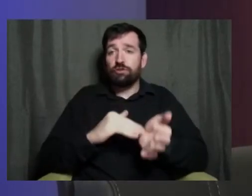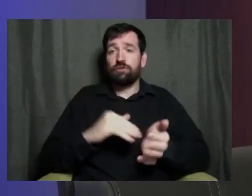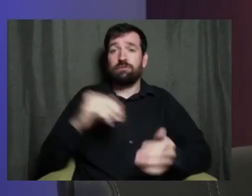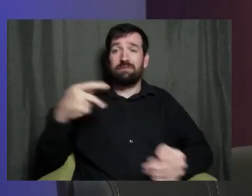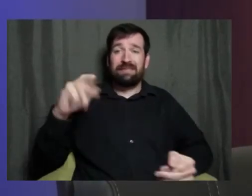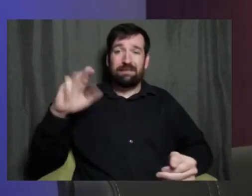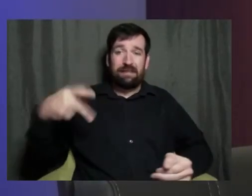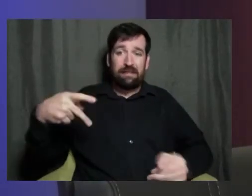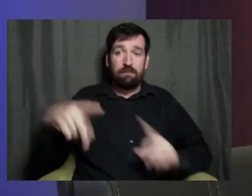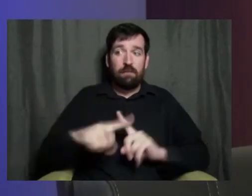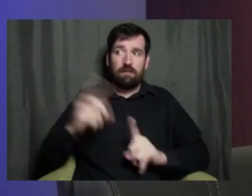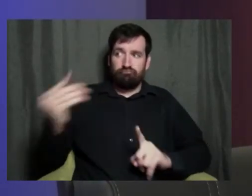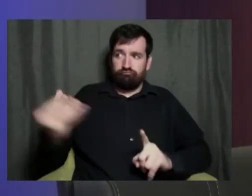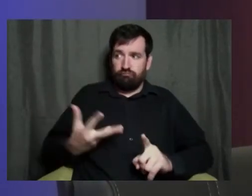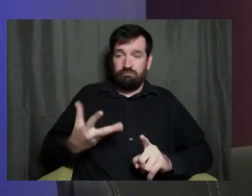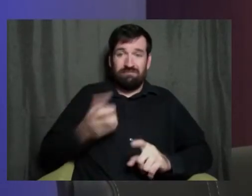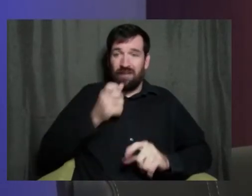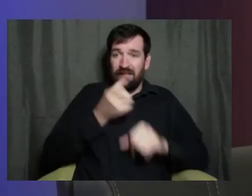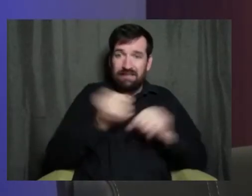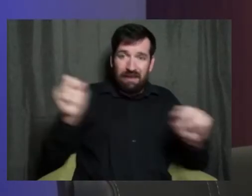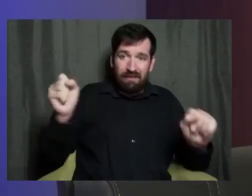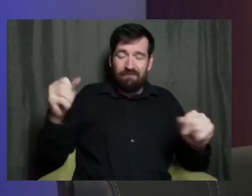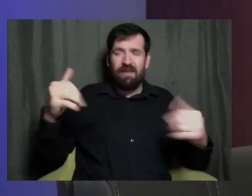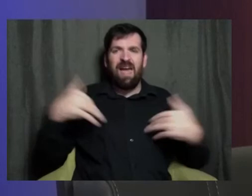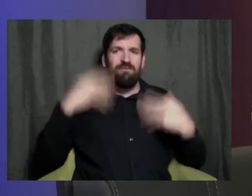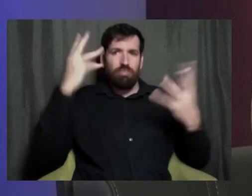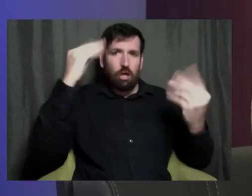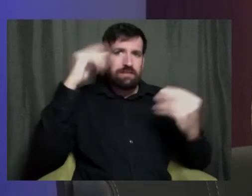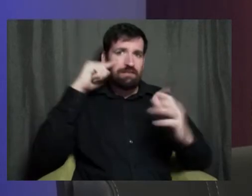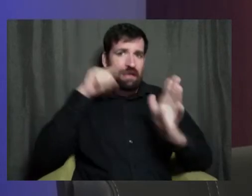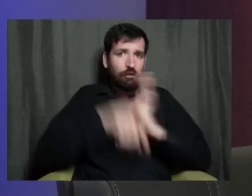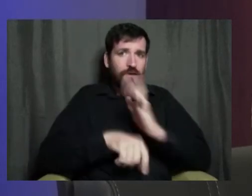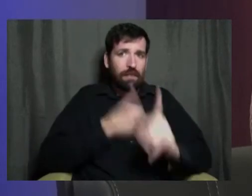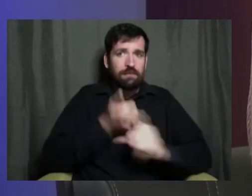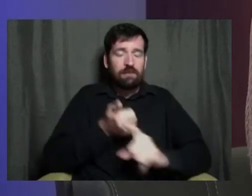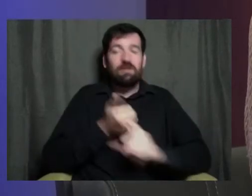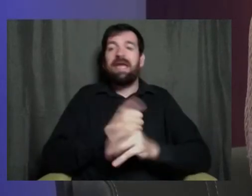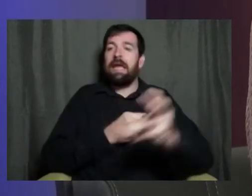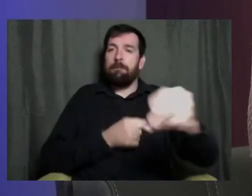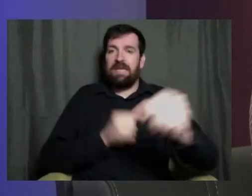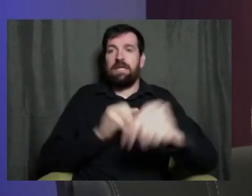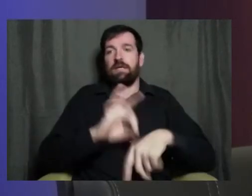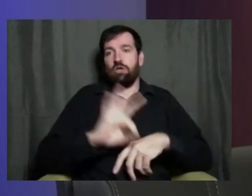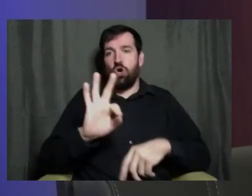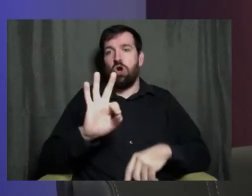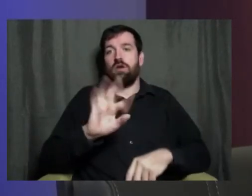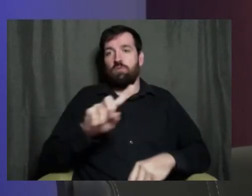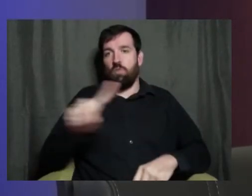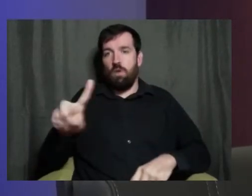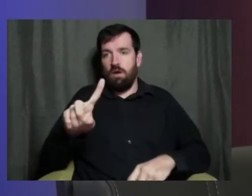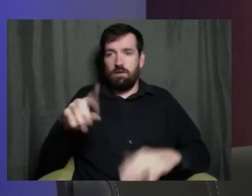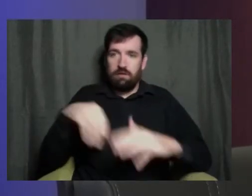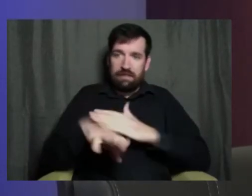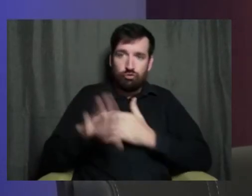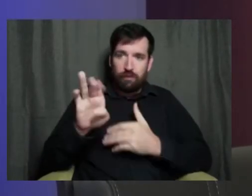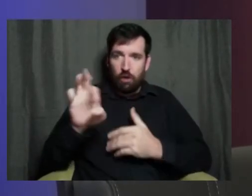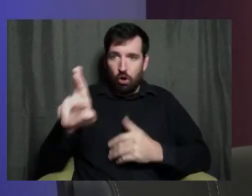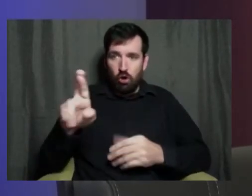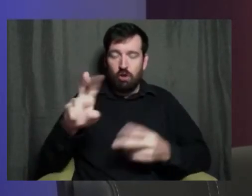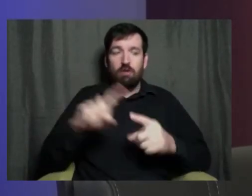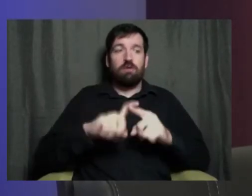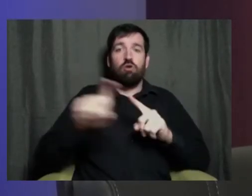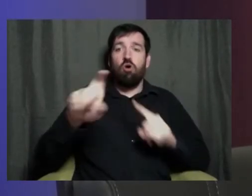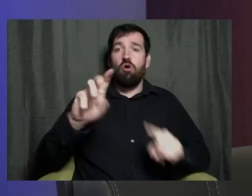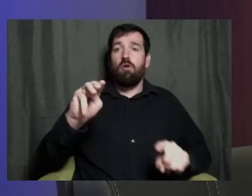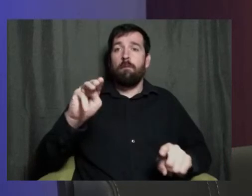you that they are not safe, that they are having thoughts of killing themselves, to immediately call 911, go to your nearest ER, call Marillac to make sure kids